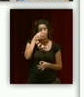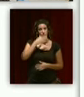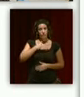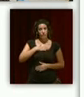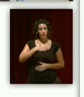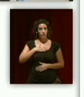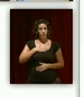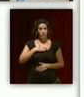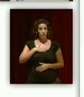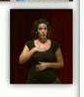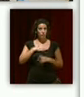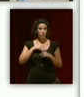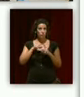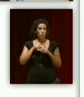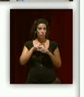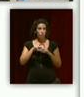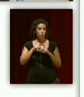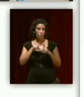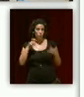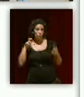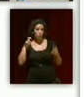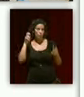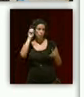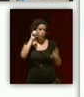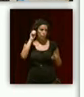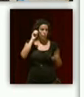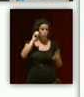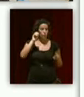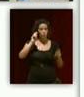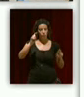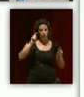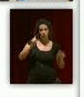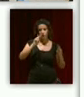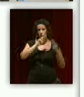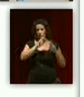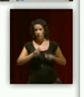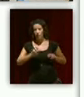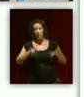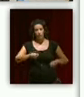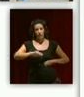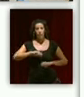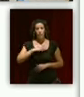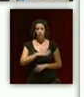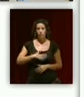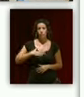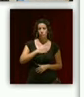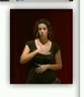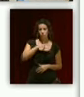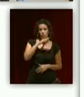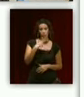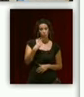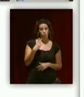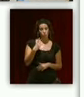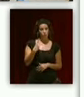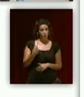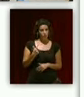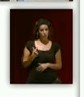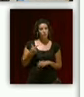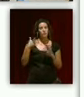users for 2 days. And as researchers and professors, the